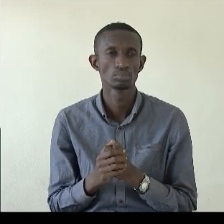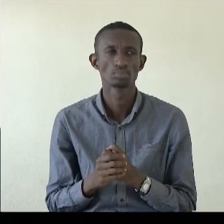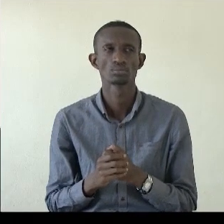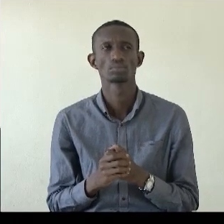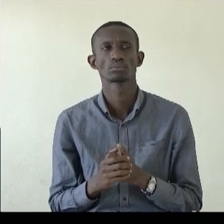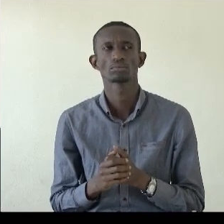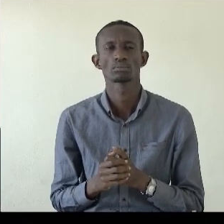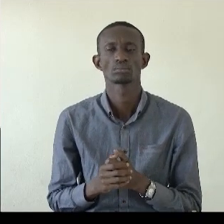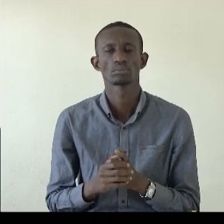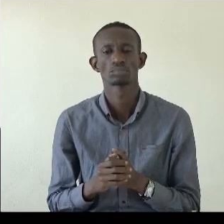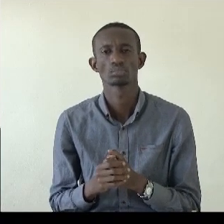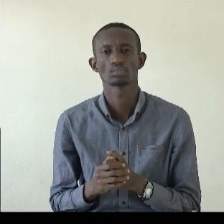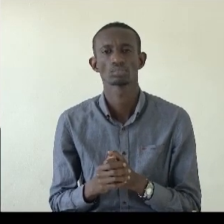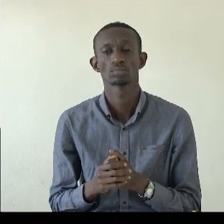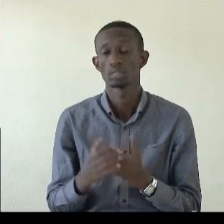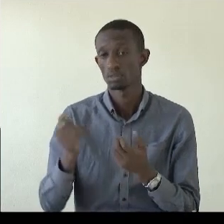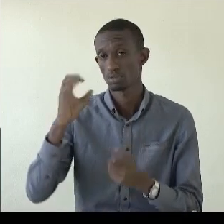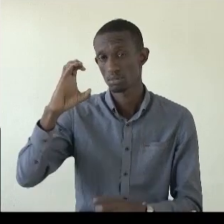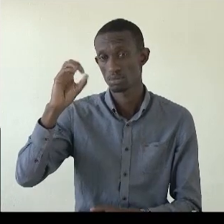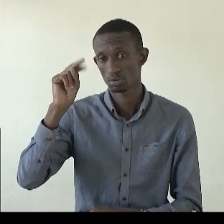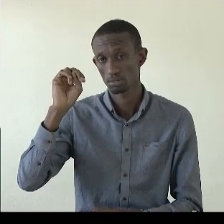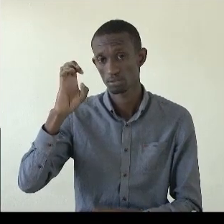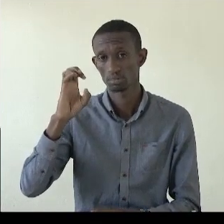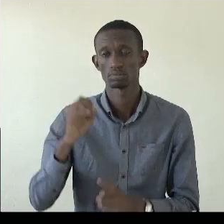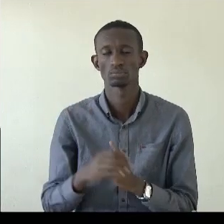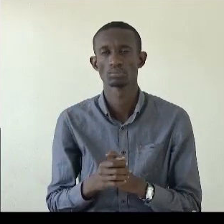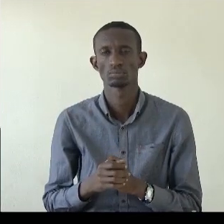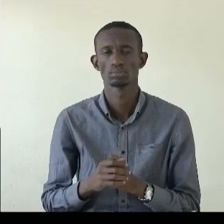we can also have concentrated